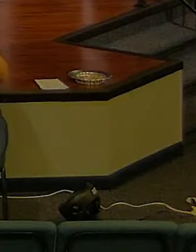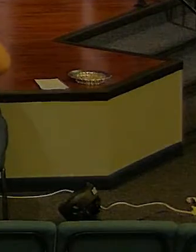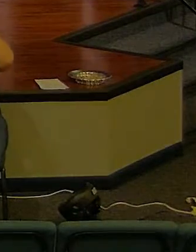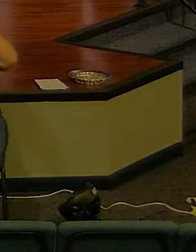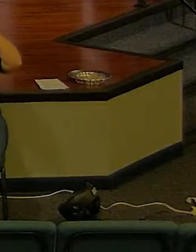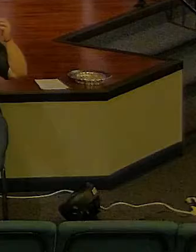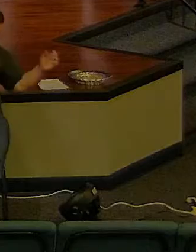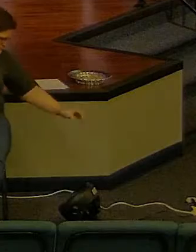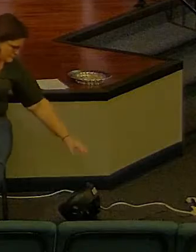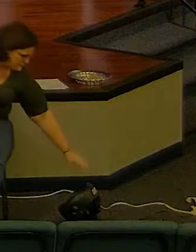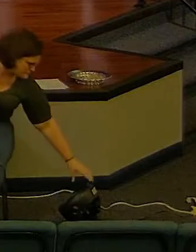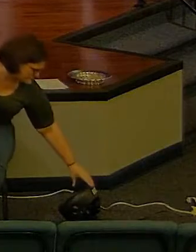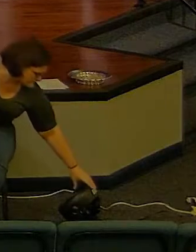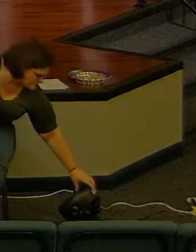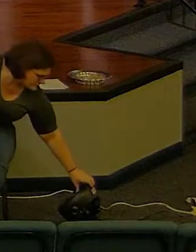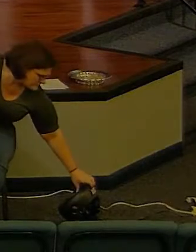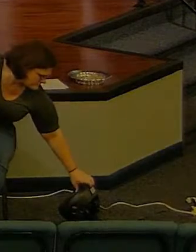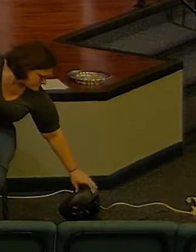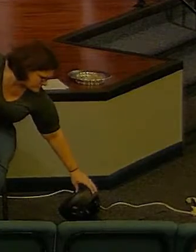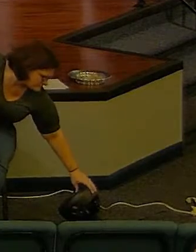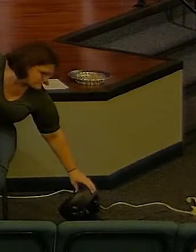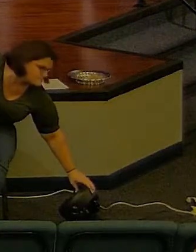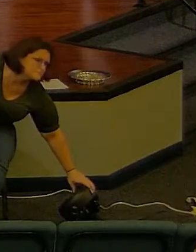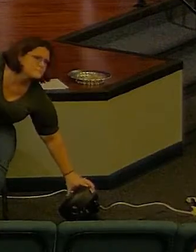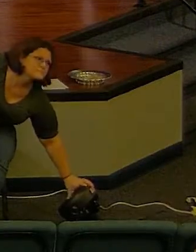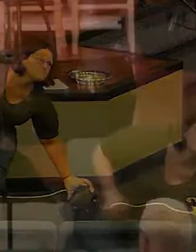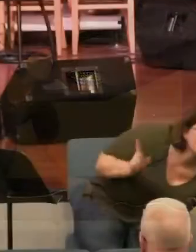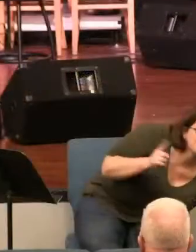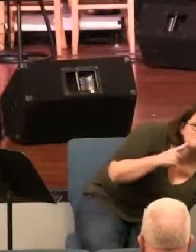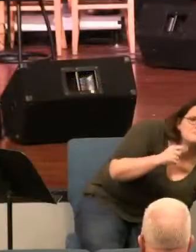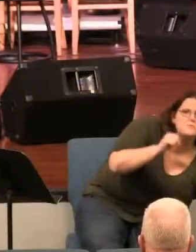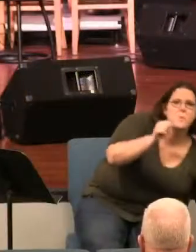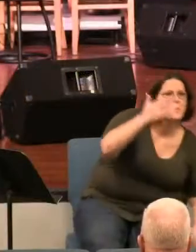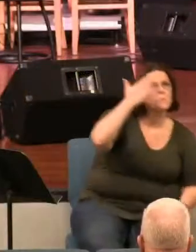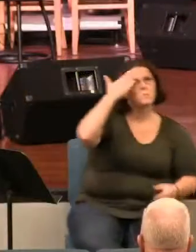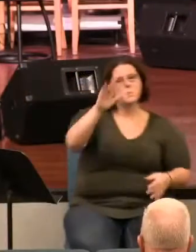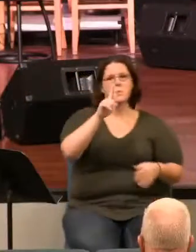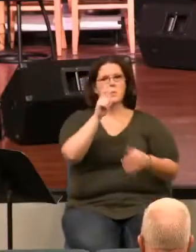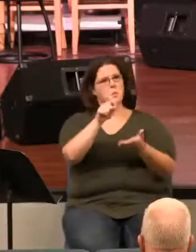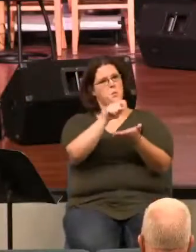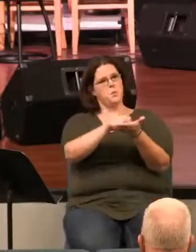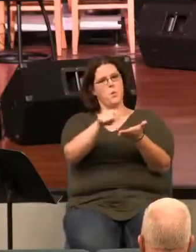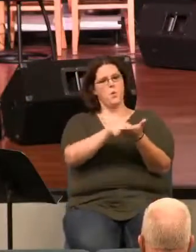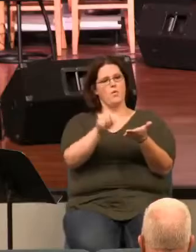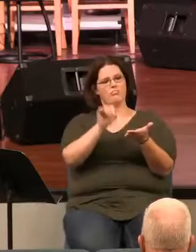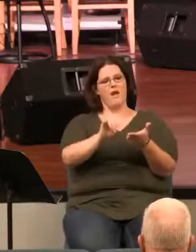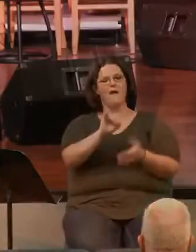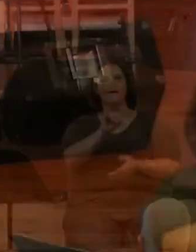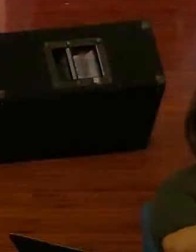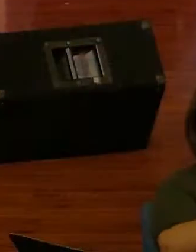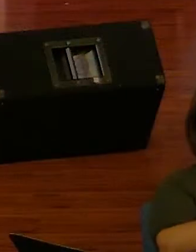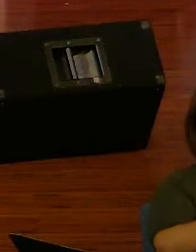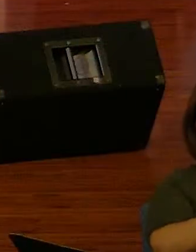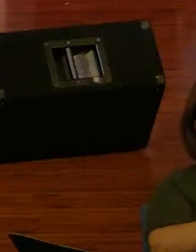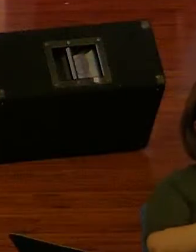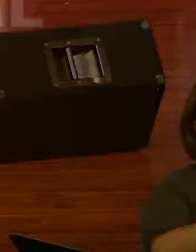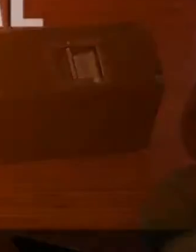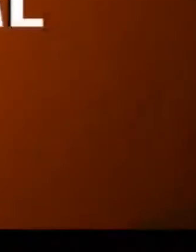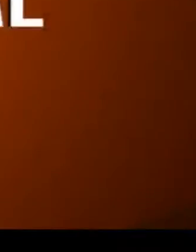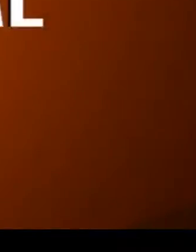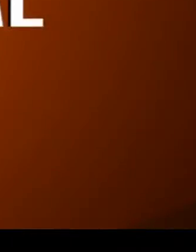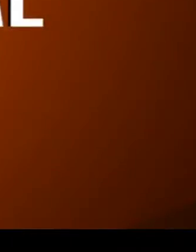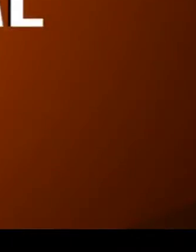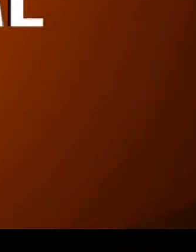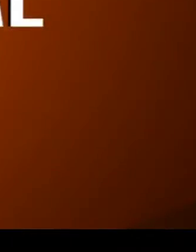I don't know the author of the modern version of It Is Well. I know that the original hymn was inspired by someone who had